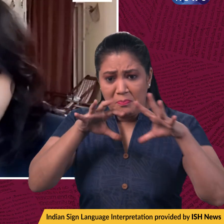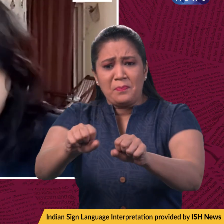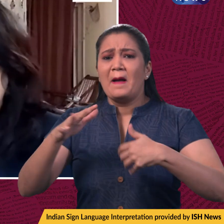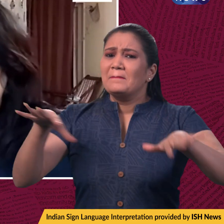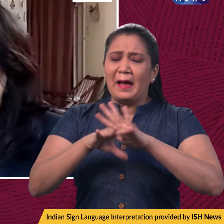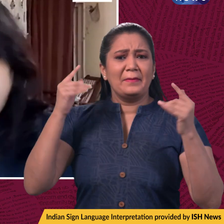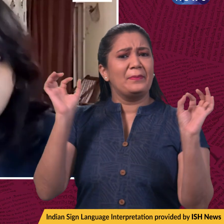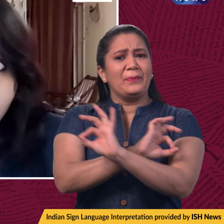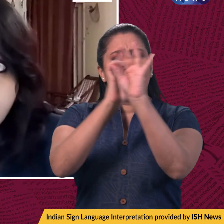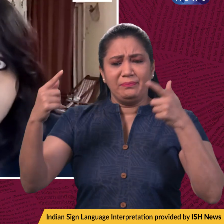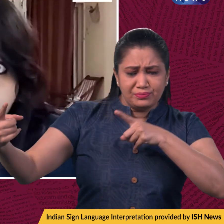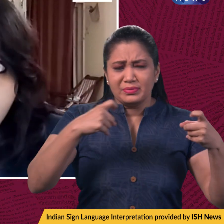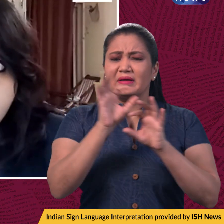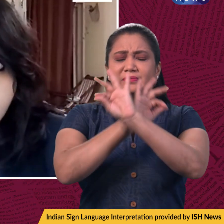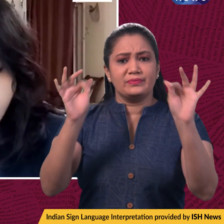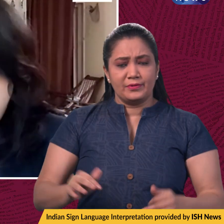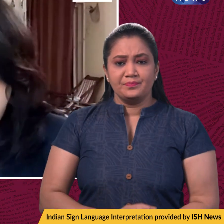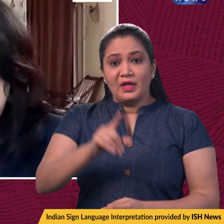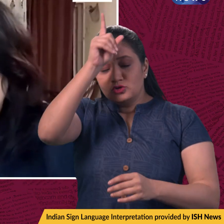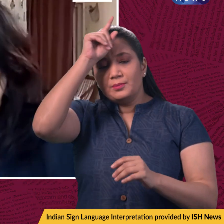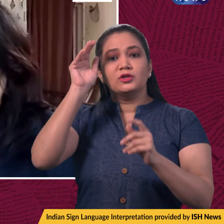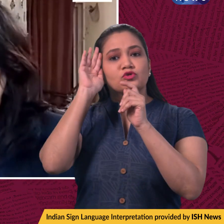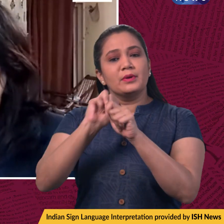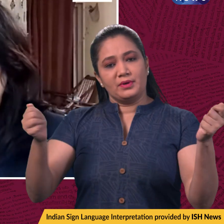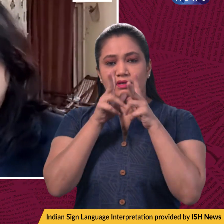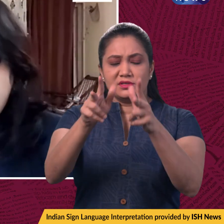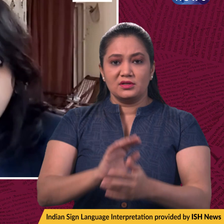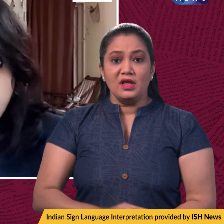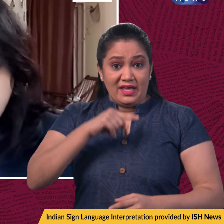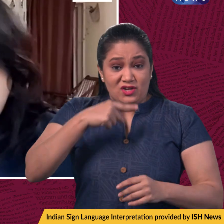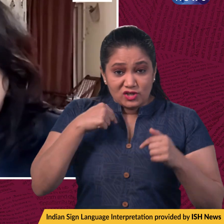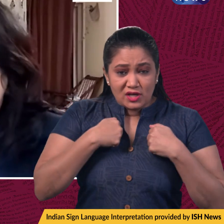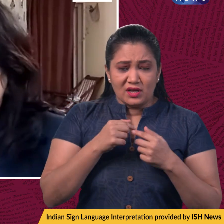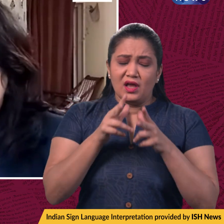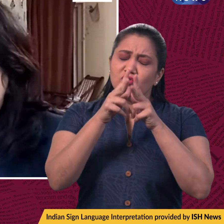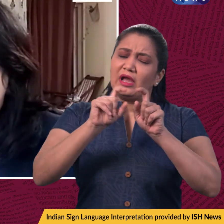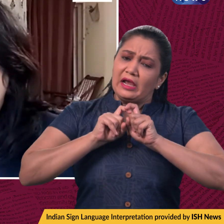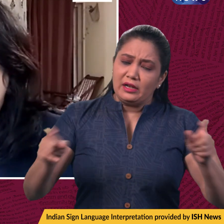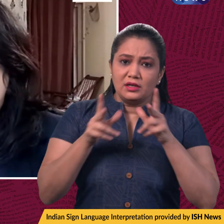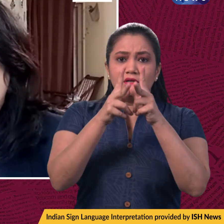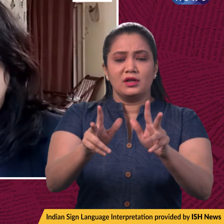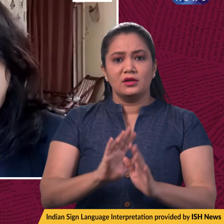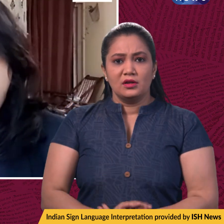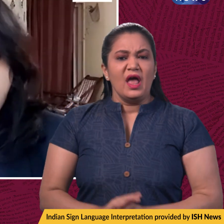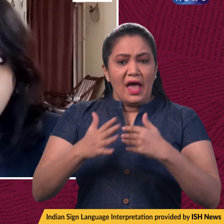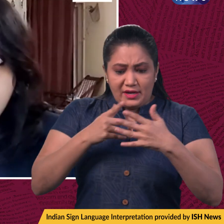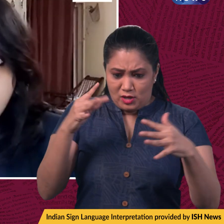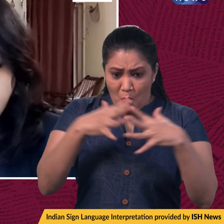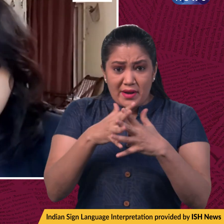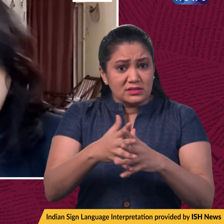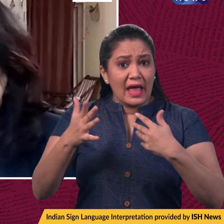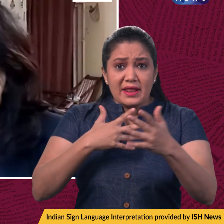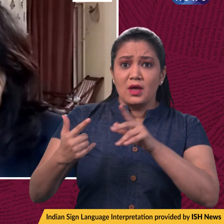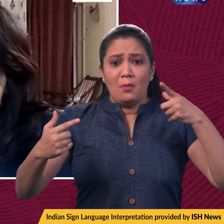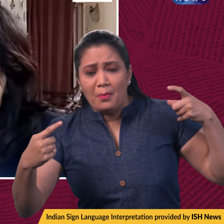attack Ukraine. He told a German newspaper, and I quote, as far as Russia is concerned, I can assure you that there will be no attack